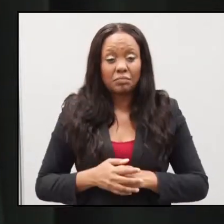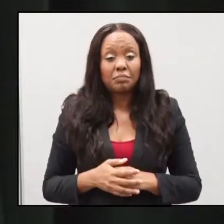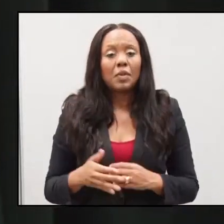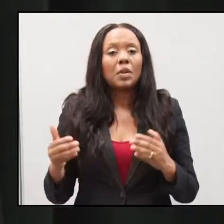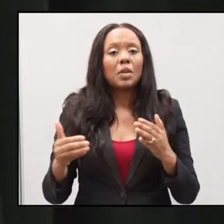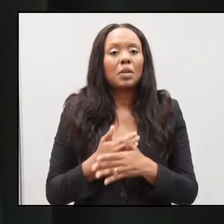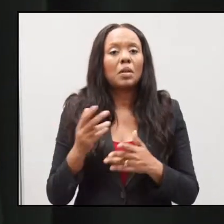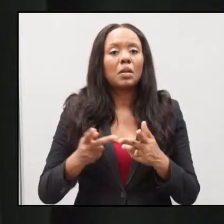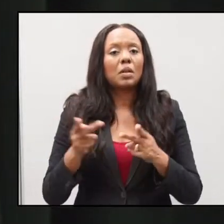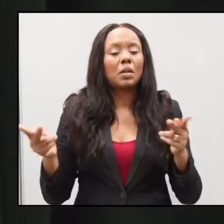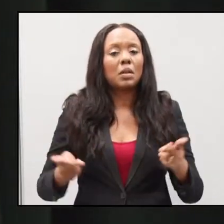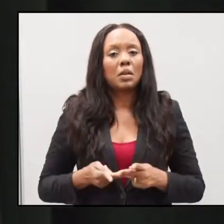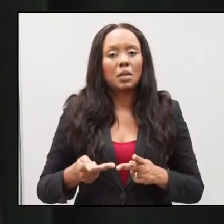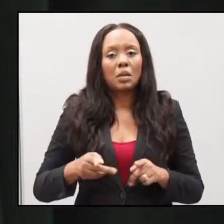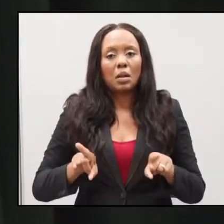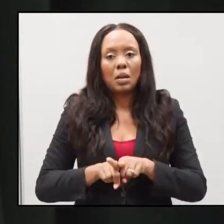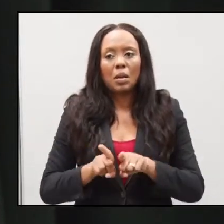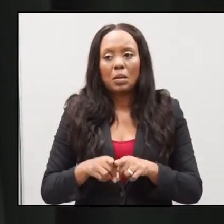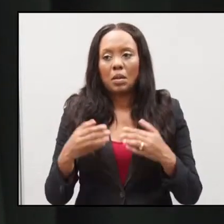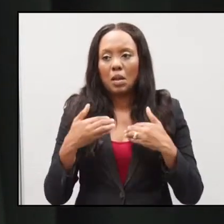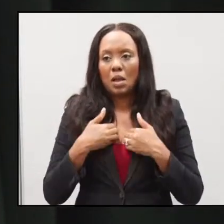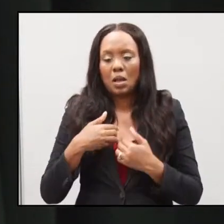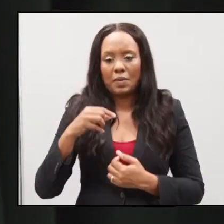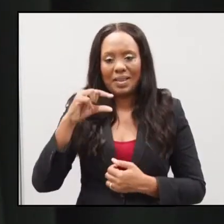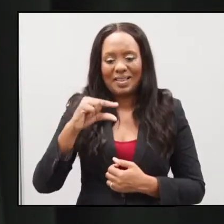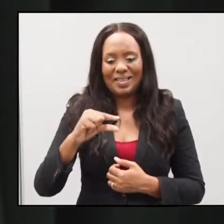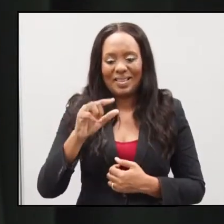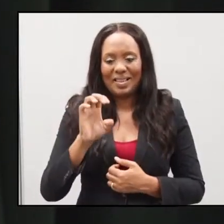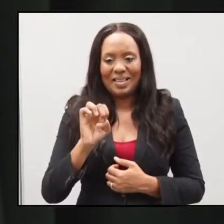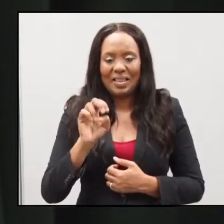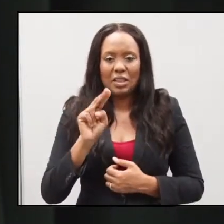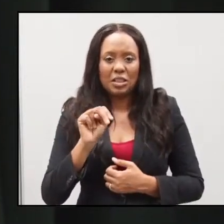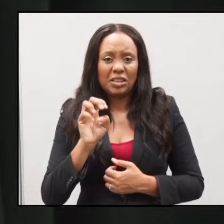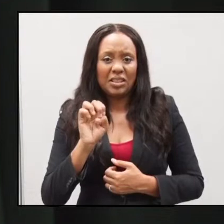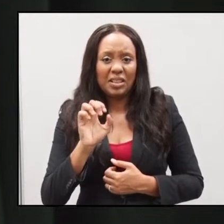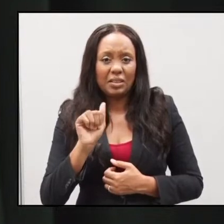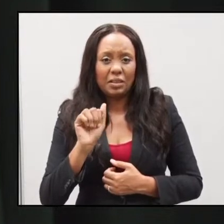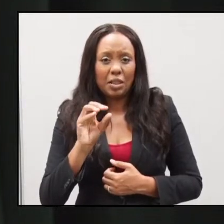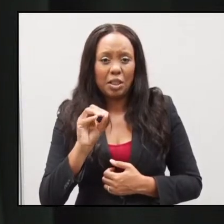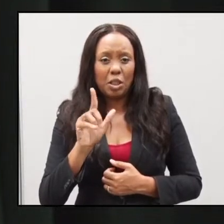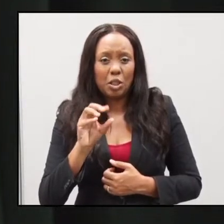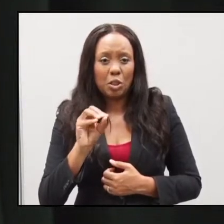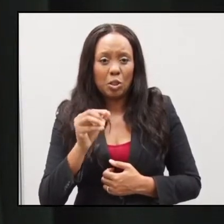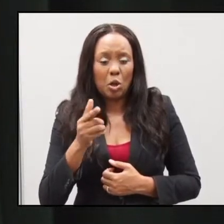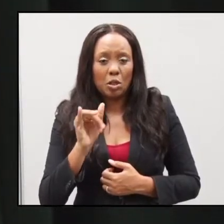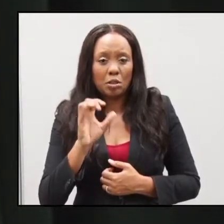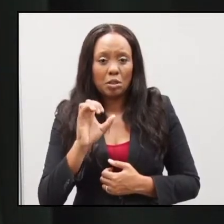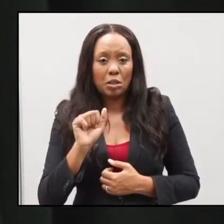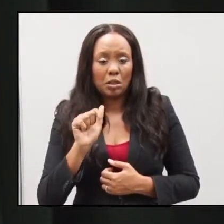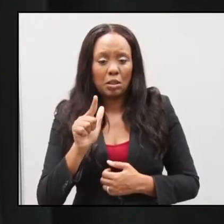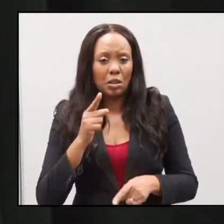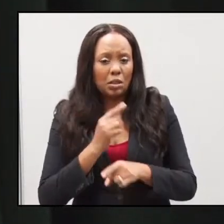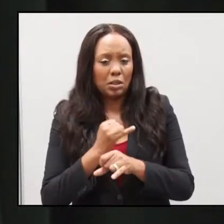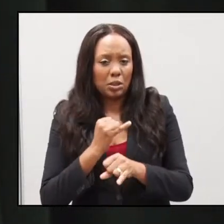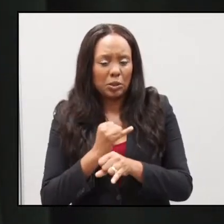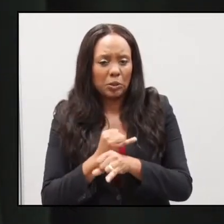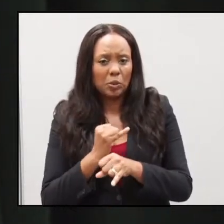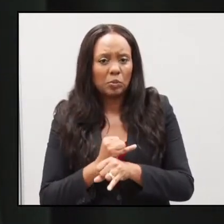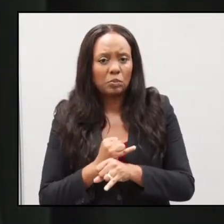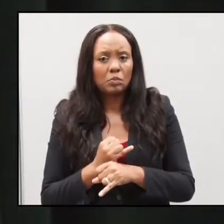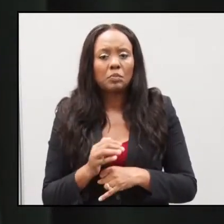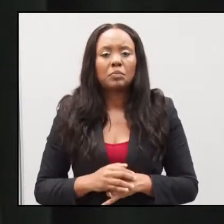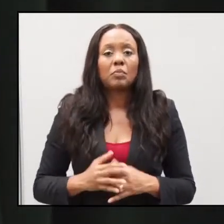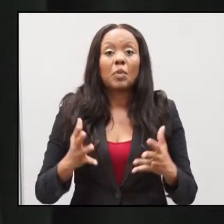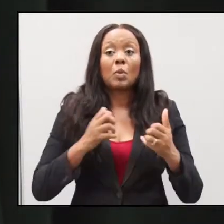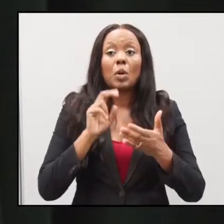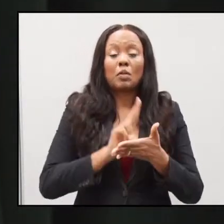include a genealogical research institute, which brings ample potential for partnerships, bridging the University of the West